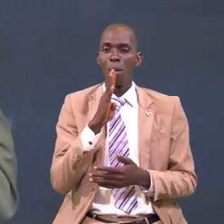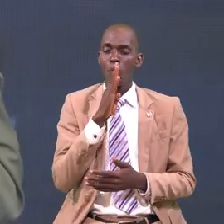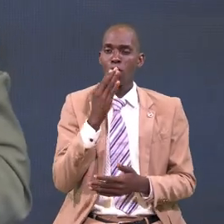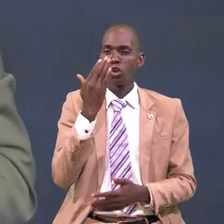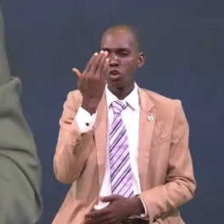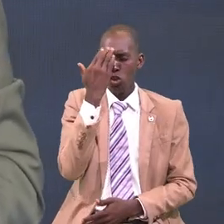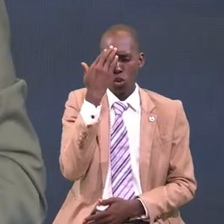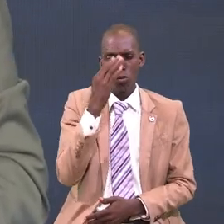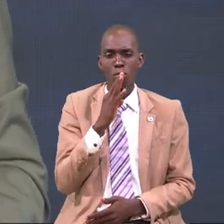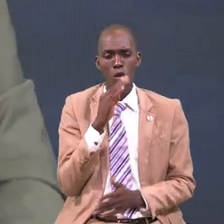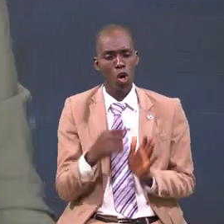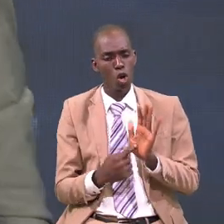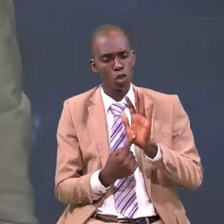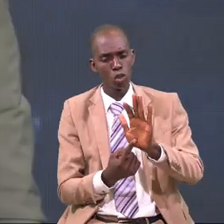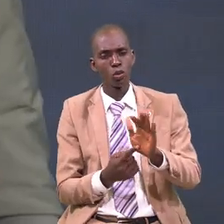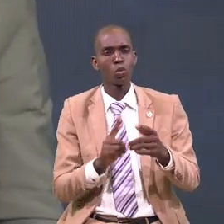men.